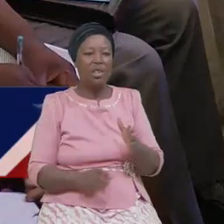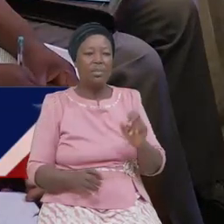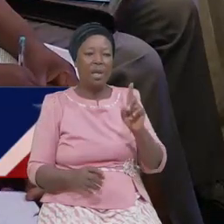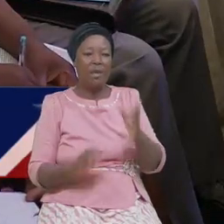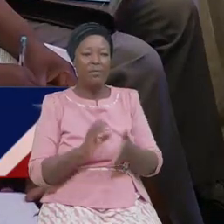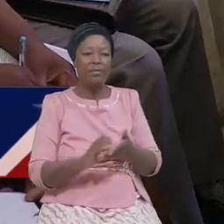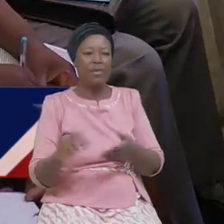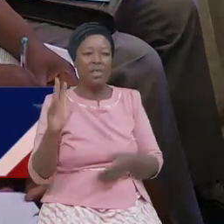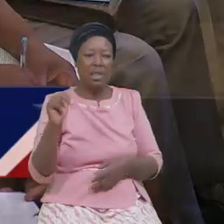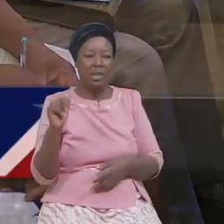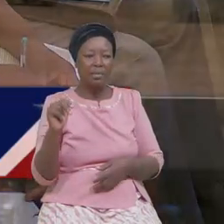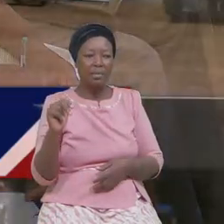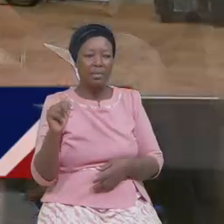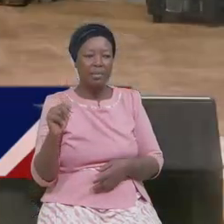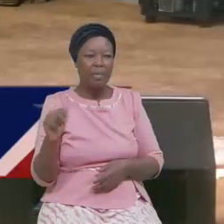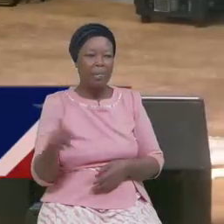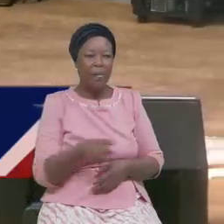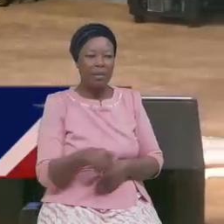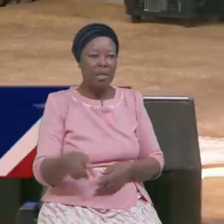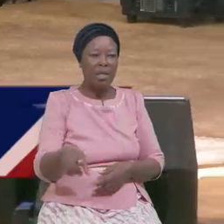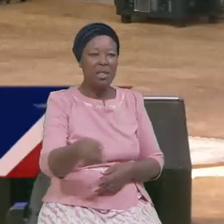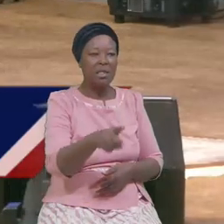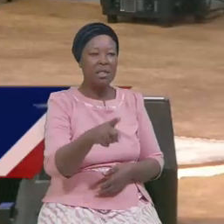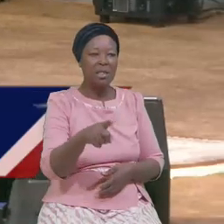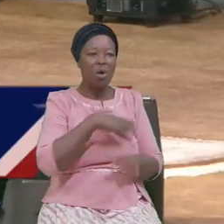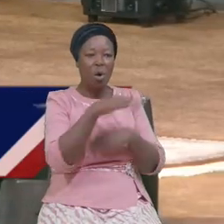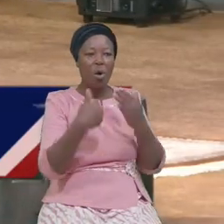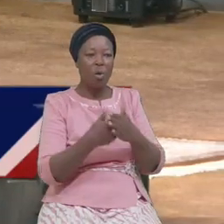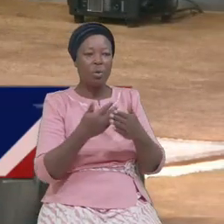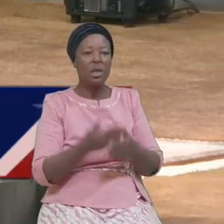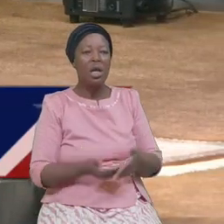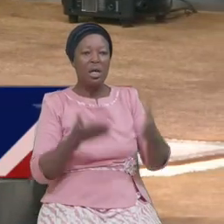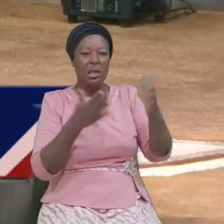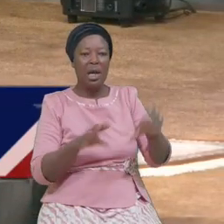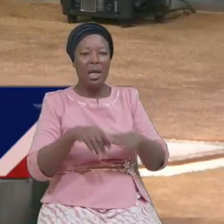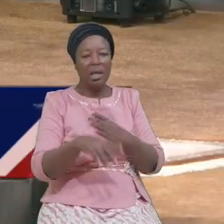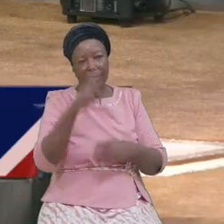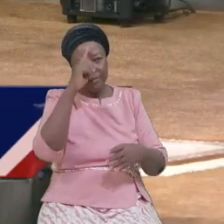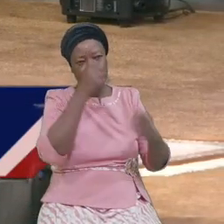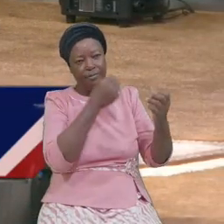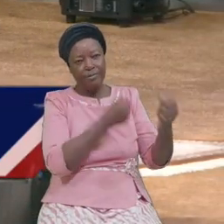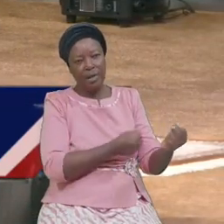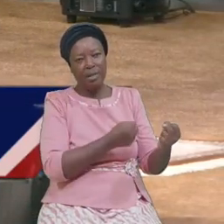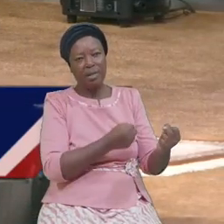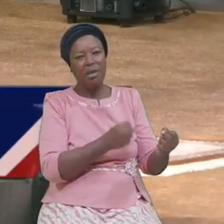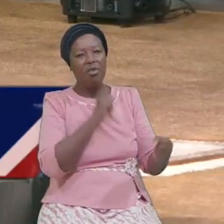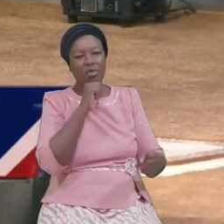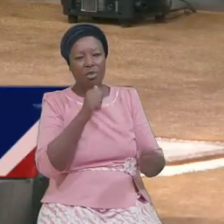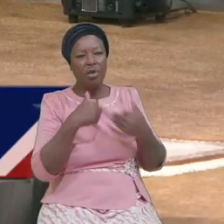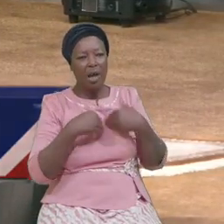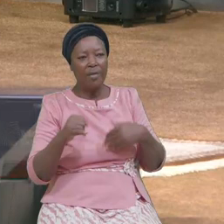verse 13. These all died in faith, not